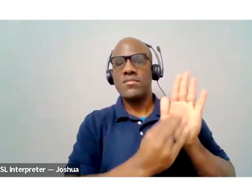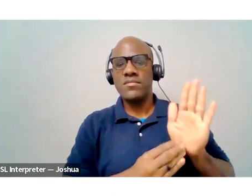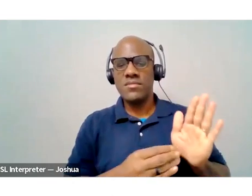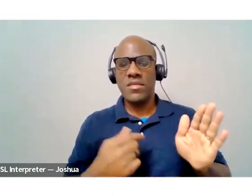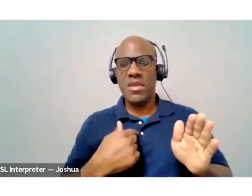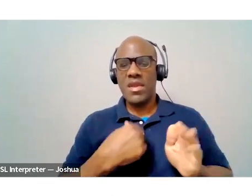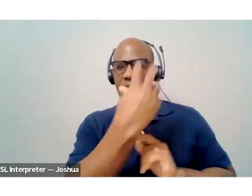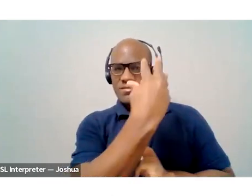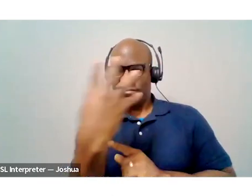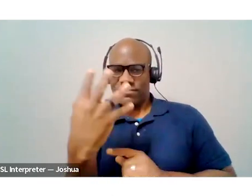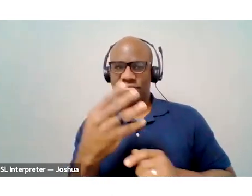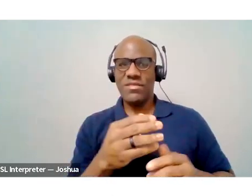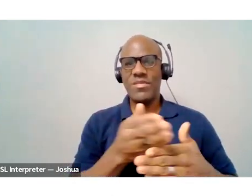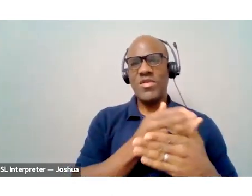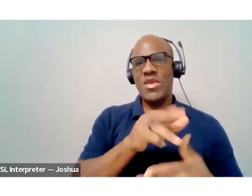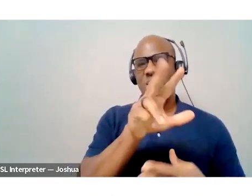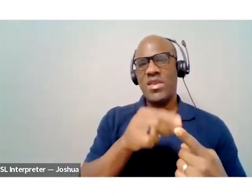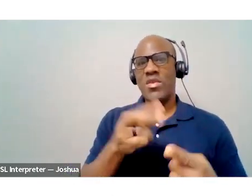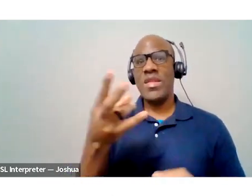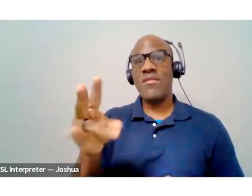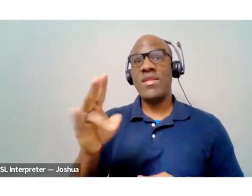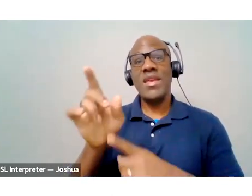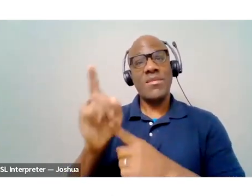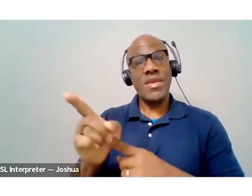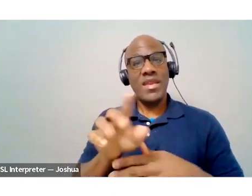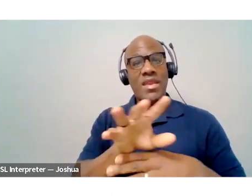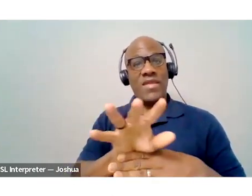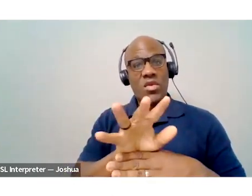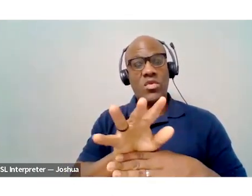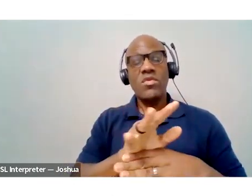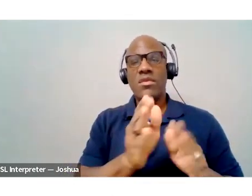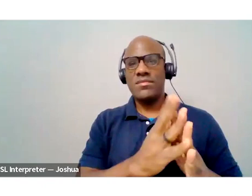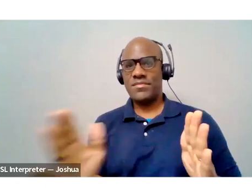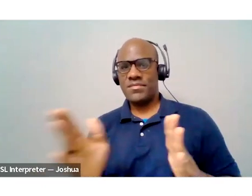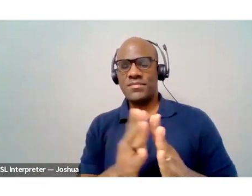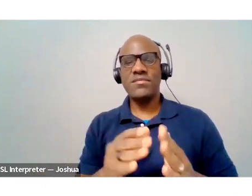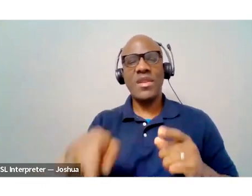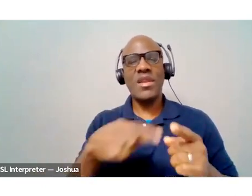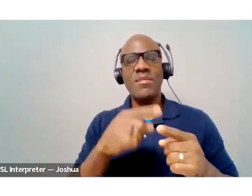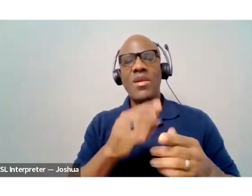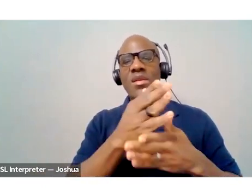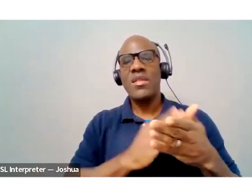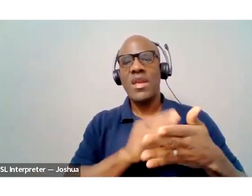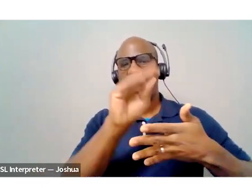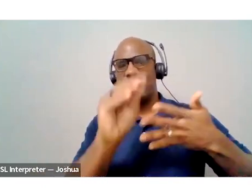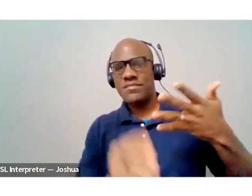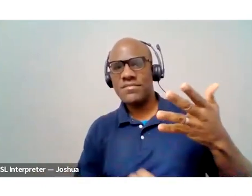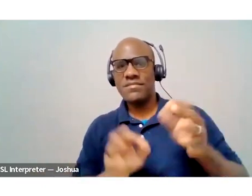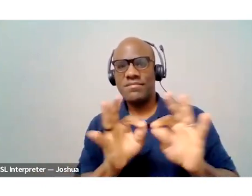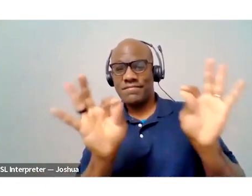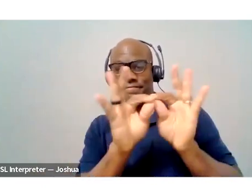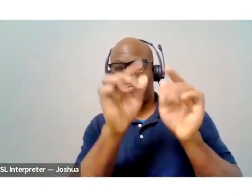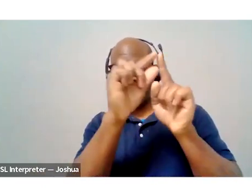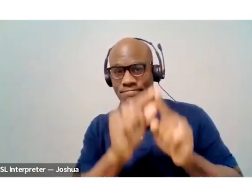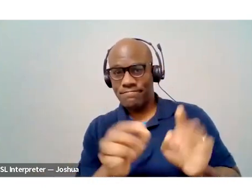to 10 to 17 minutes about certain words, key terms that are maybe provocative, sometimes controversial. And